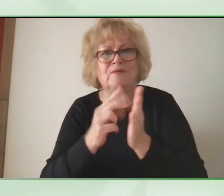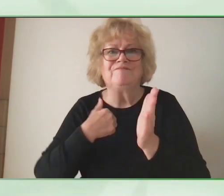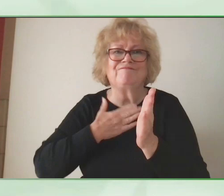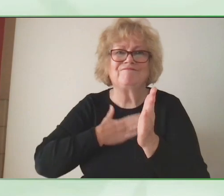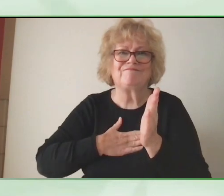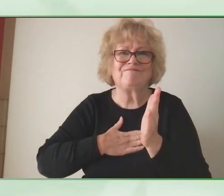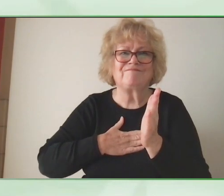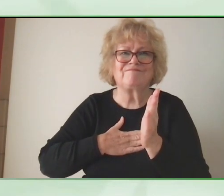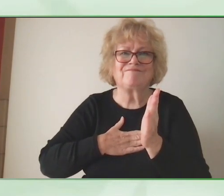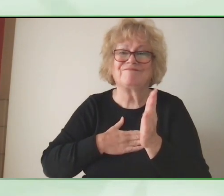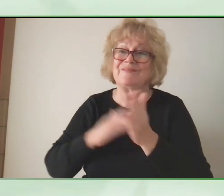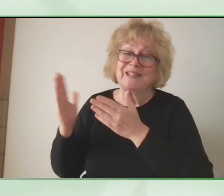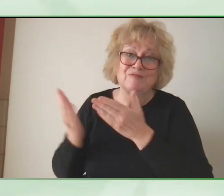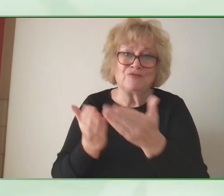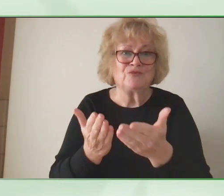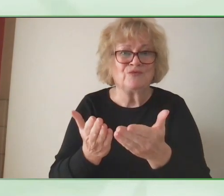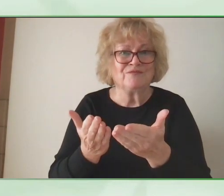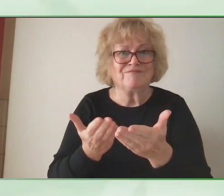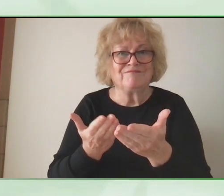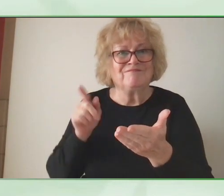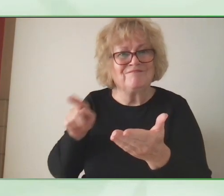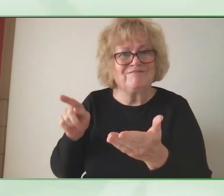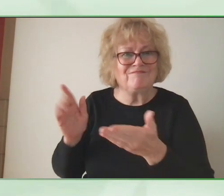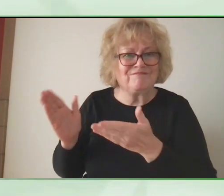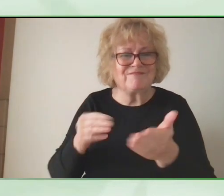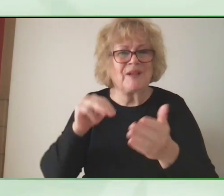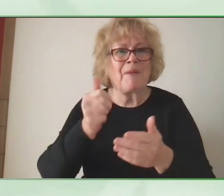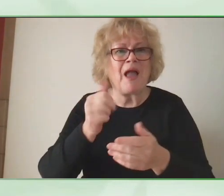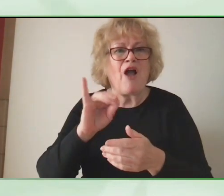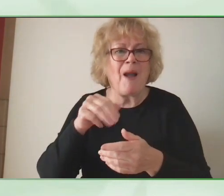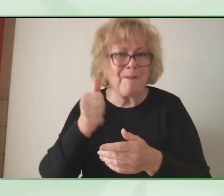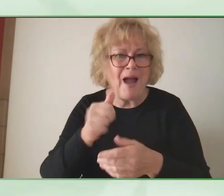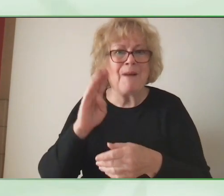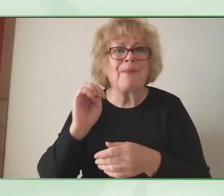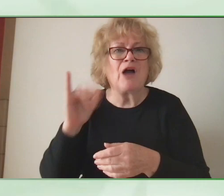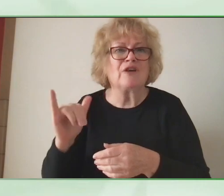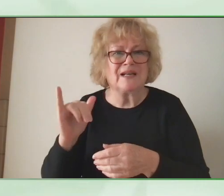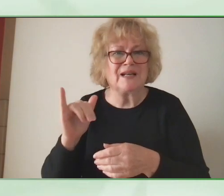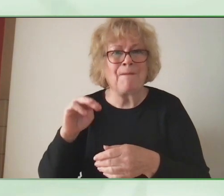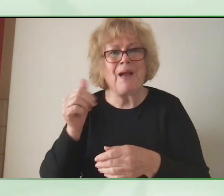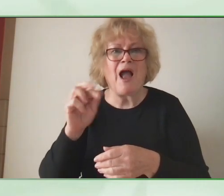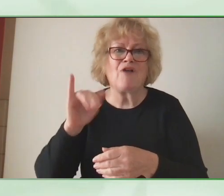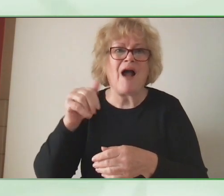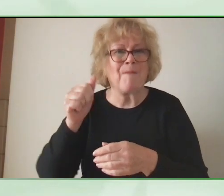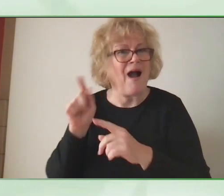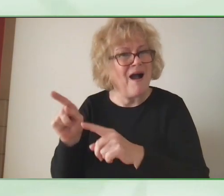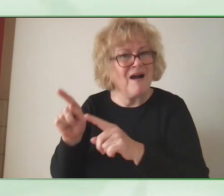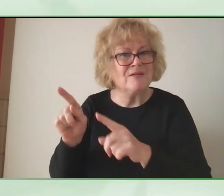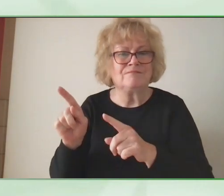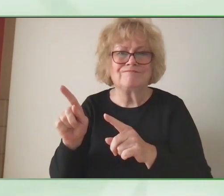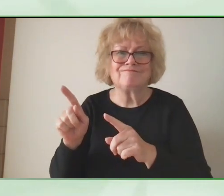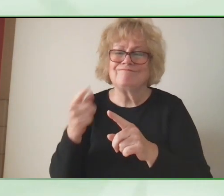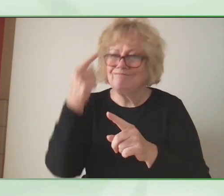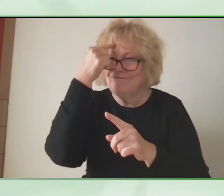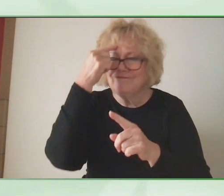efforts span education access, gender equality, and disability inclusion. I am Mariama Berry from Guinea.